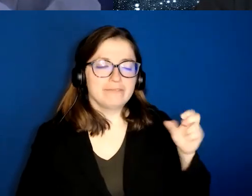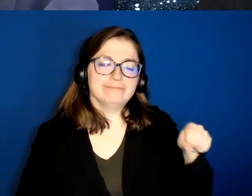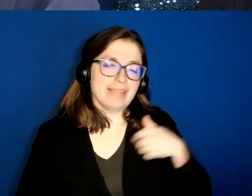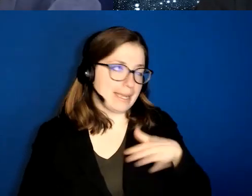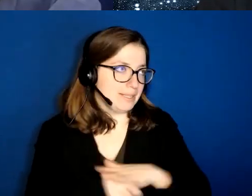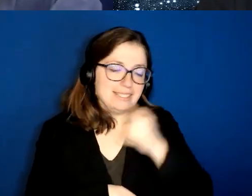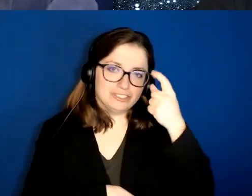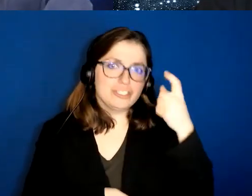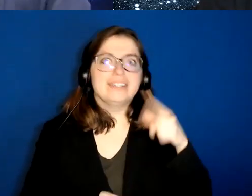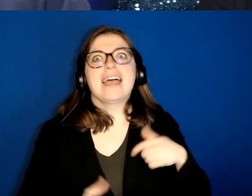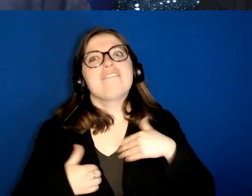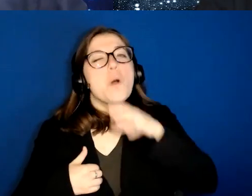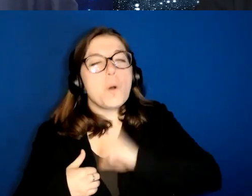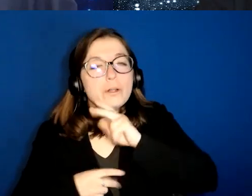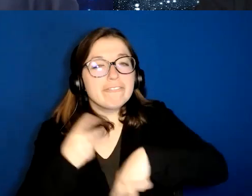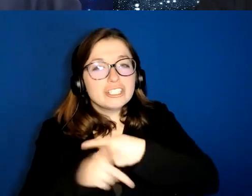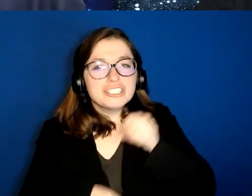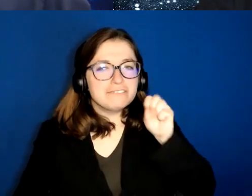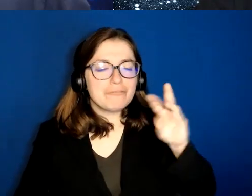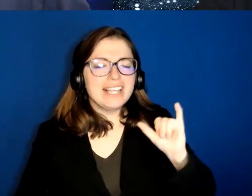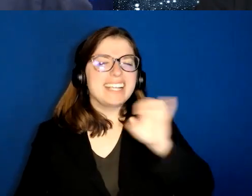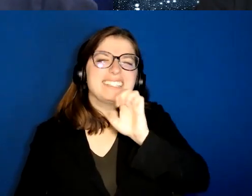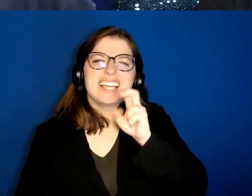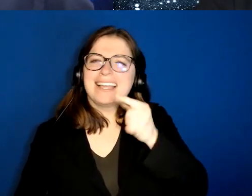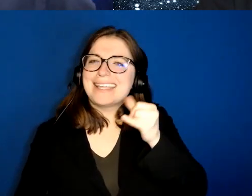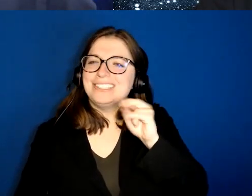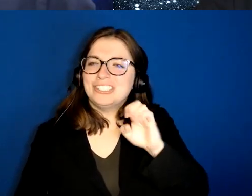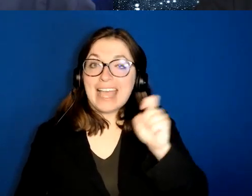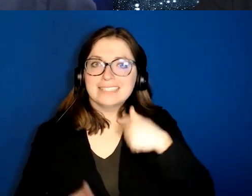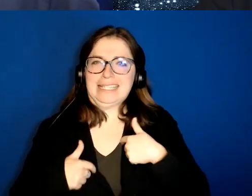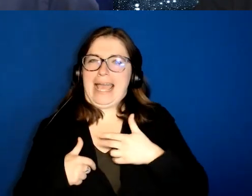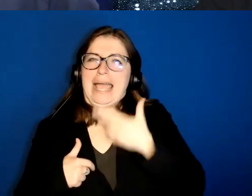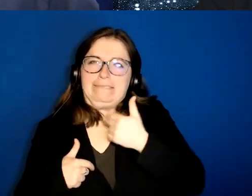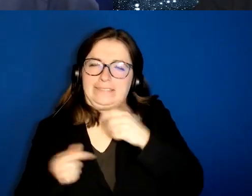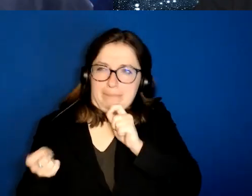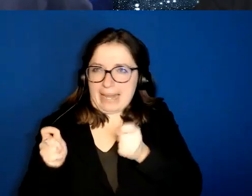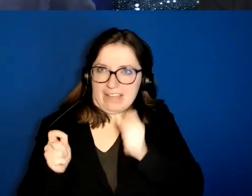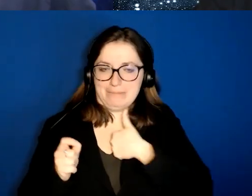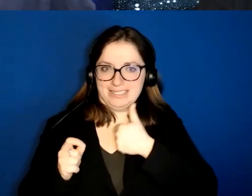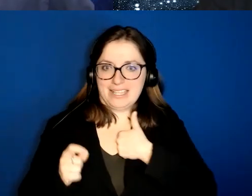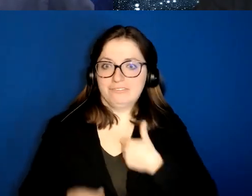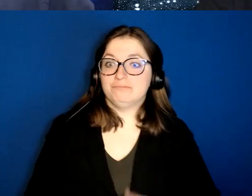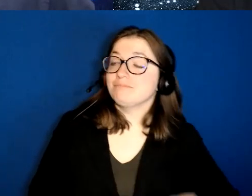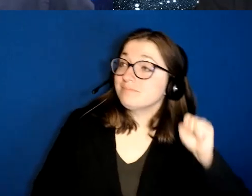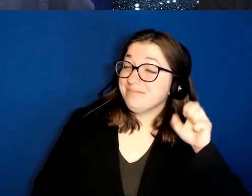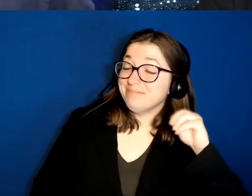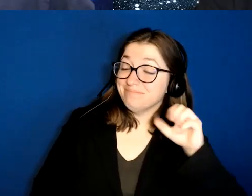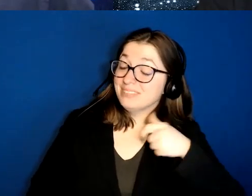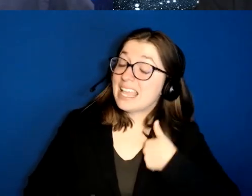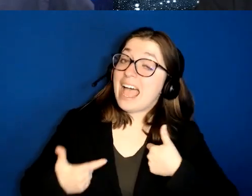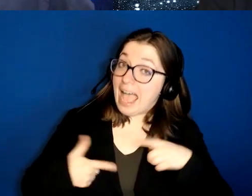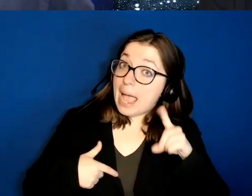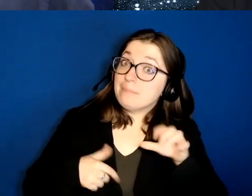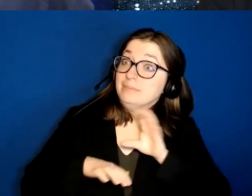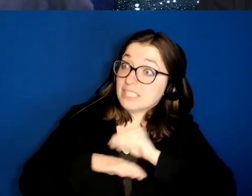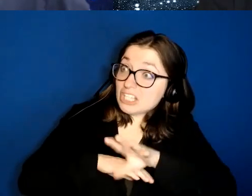I've slightly modified and so forth. You know, it's awful. I'm doing consulting and people are paying me to write broken apps